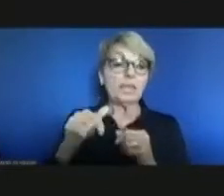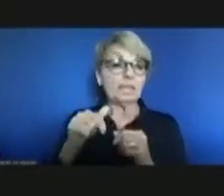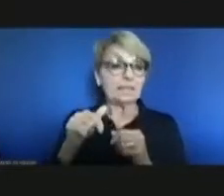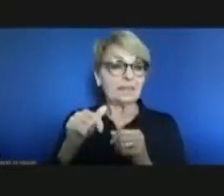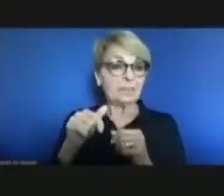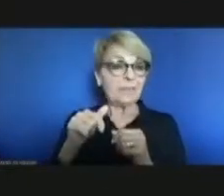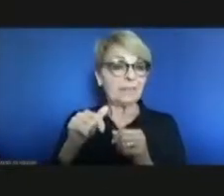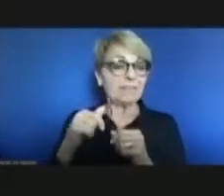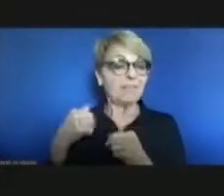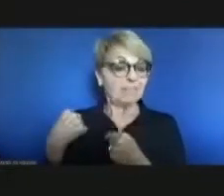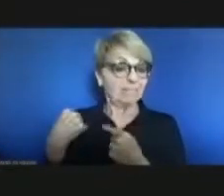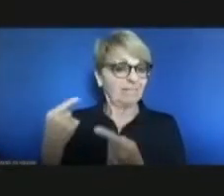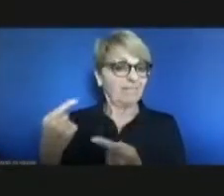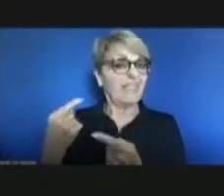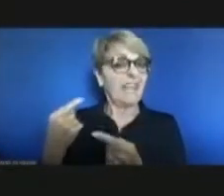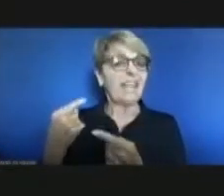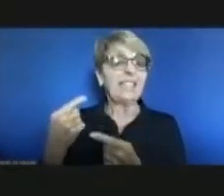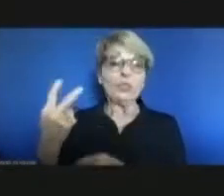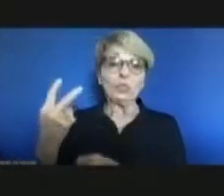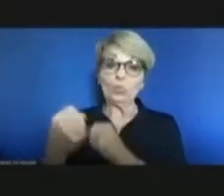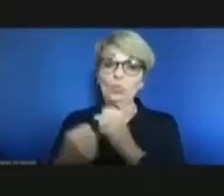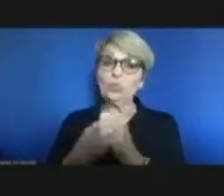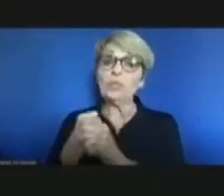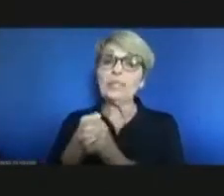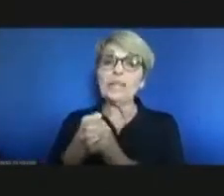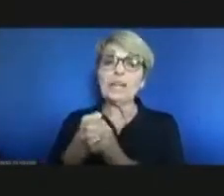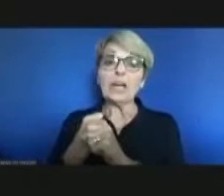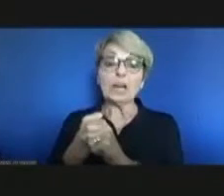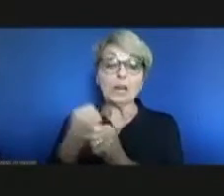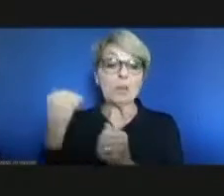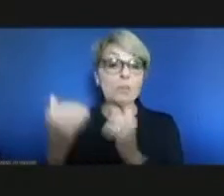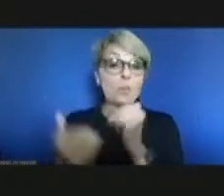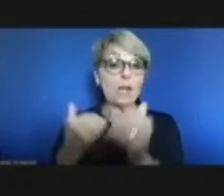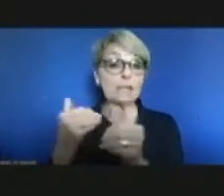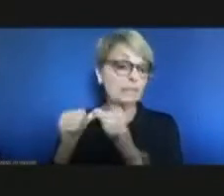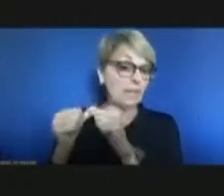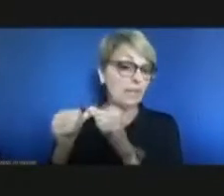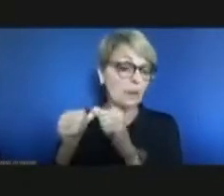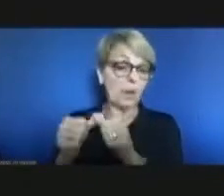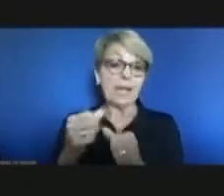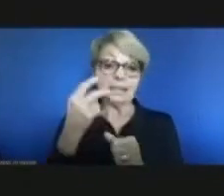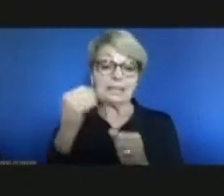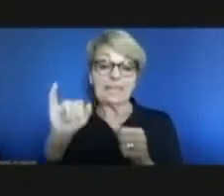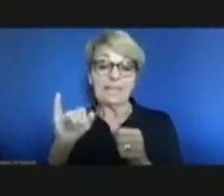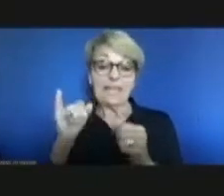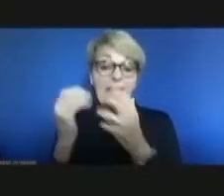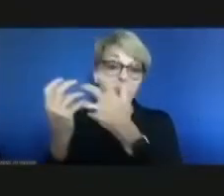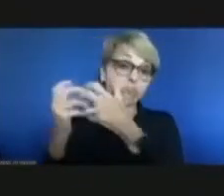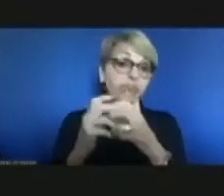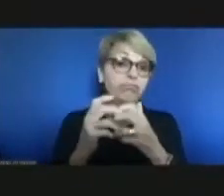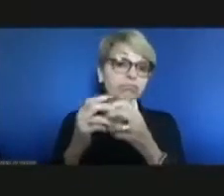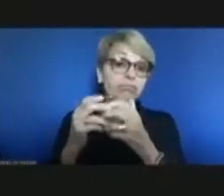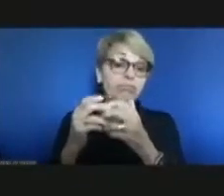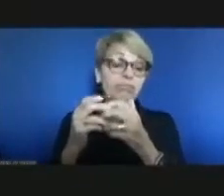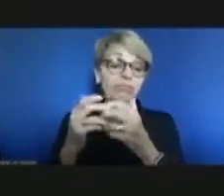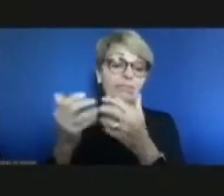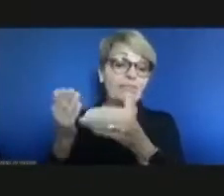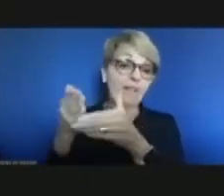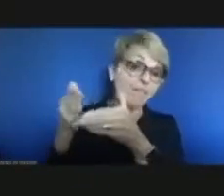2-year process for us, ongoing, and seeing it come to the final steps is very exciting, and I just want to thank